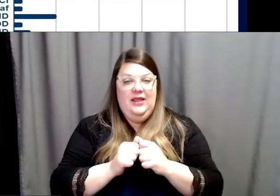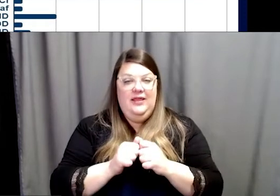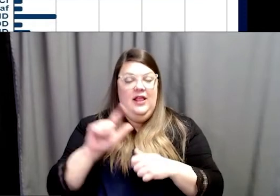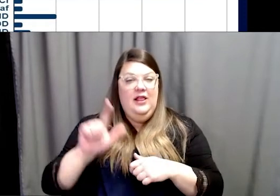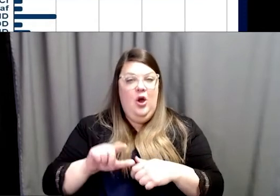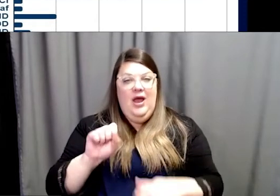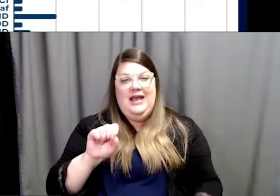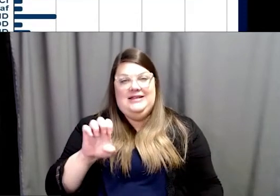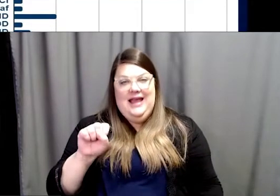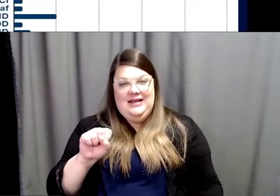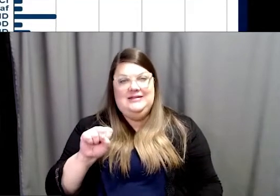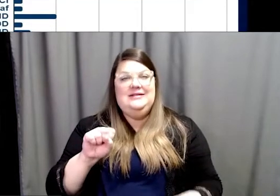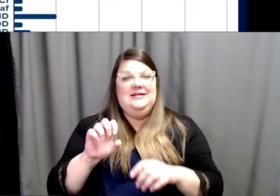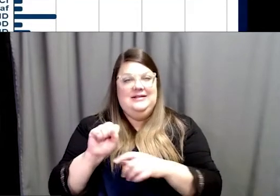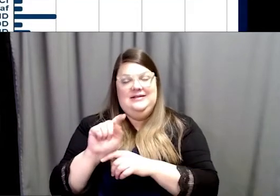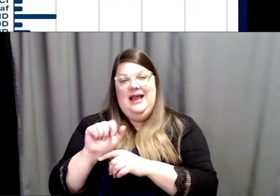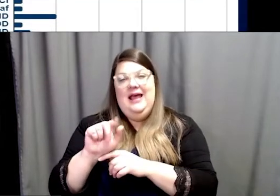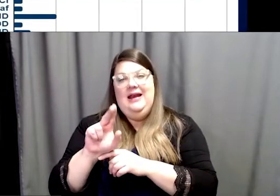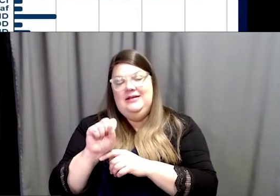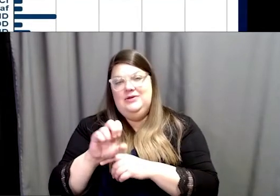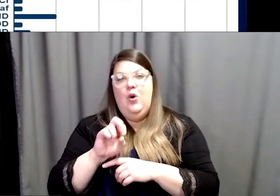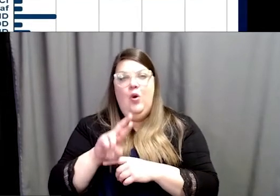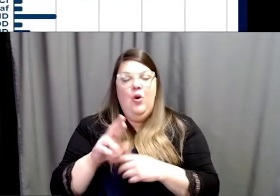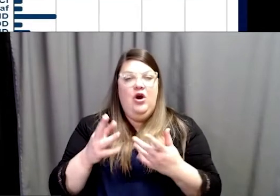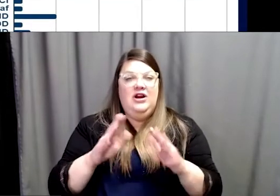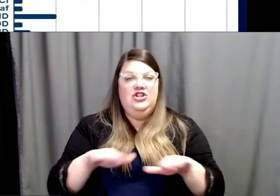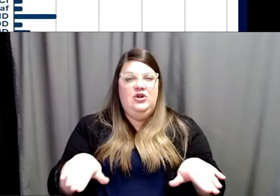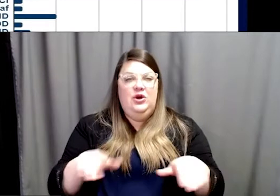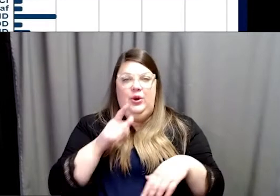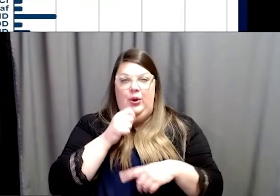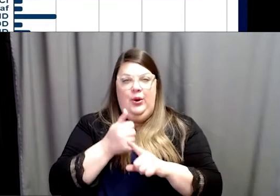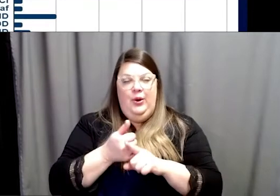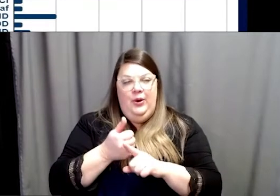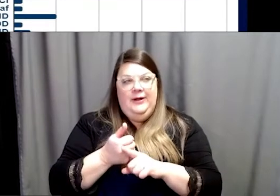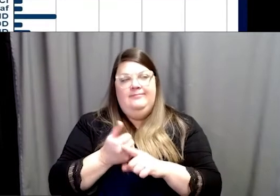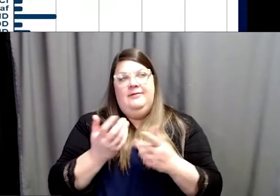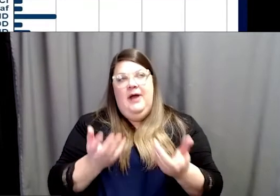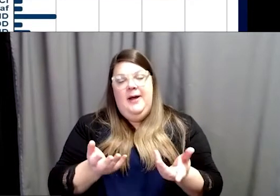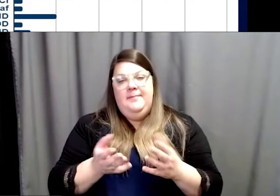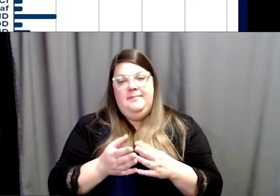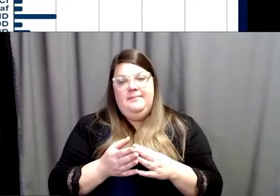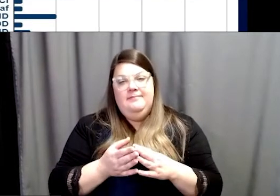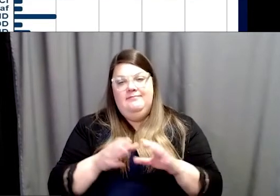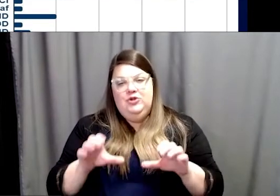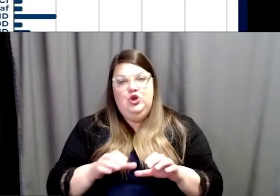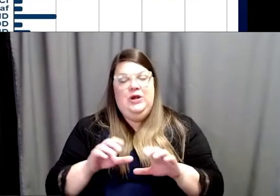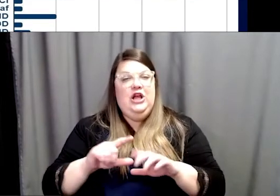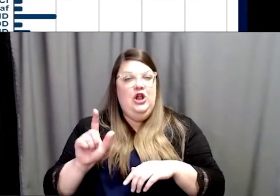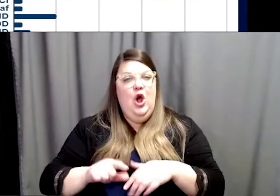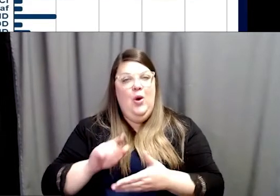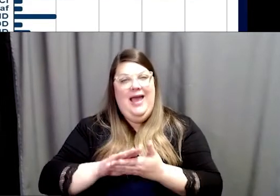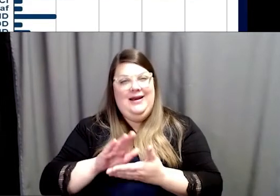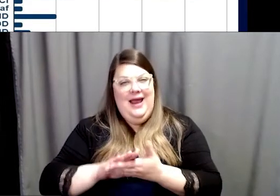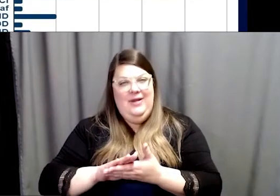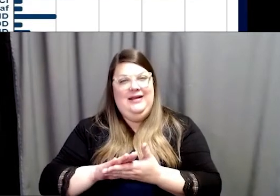SES status or children who are doing low